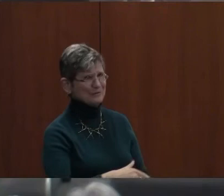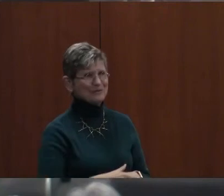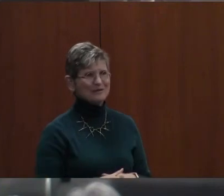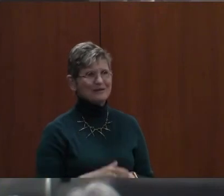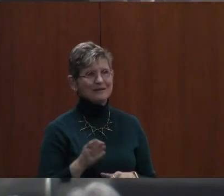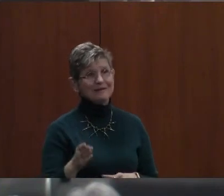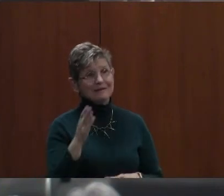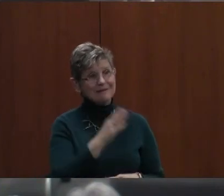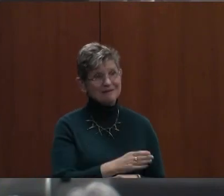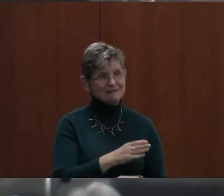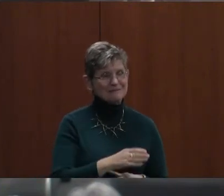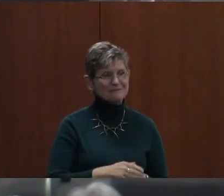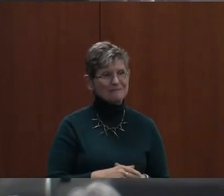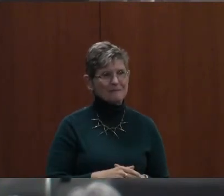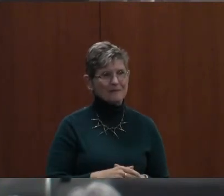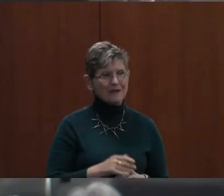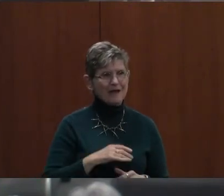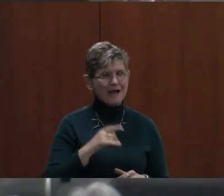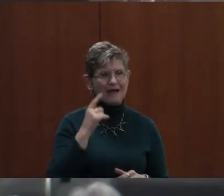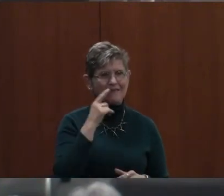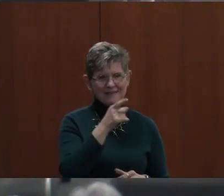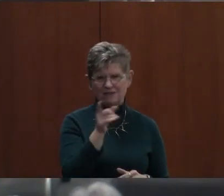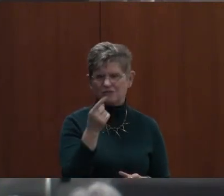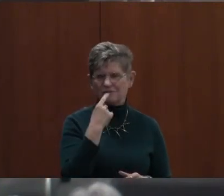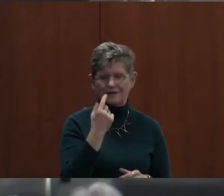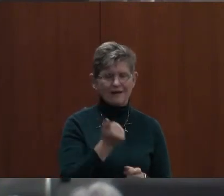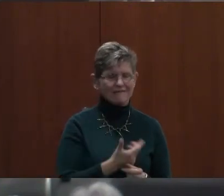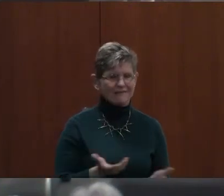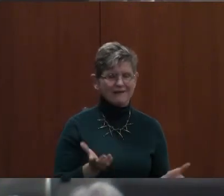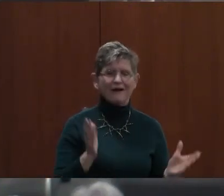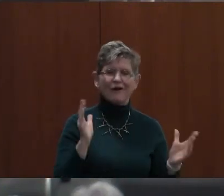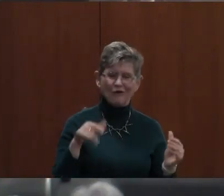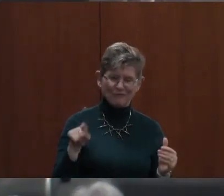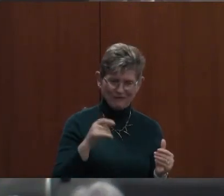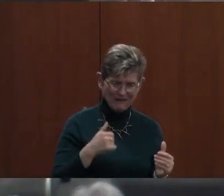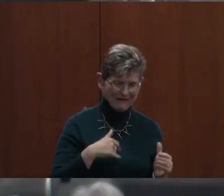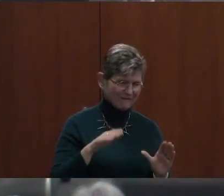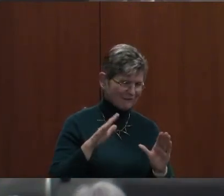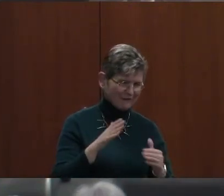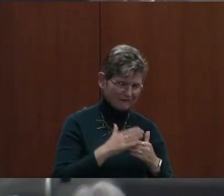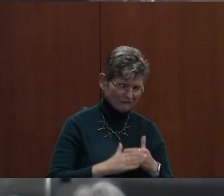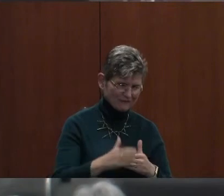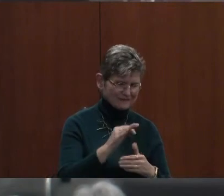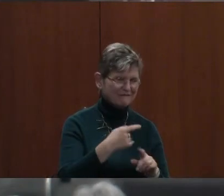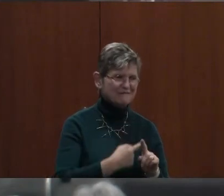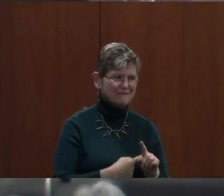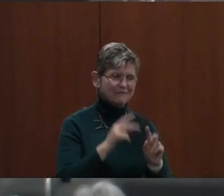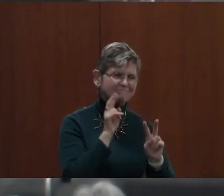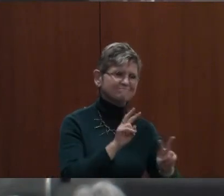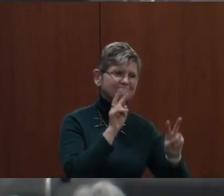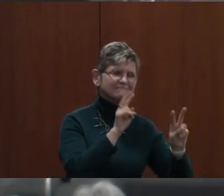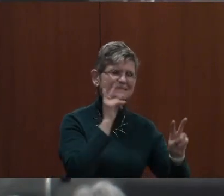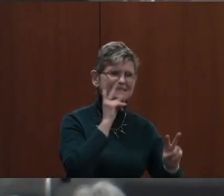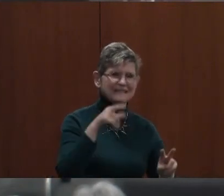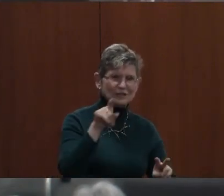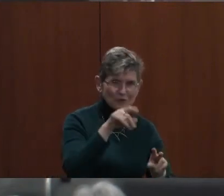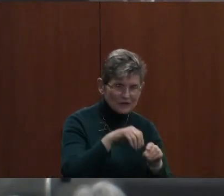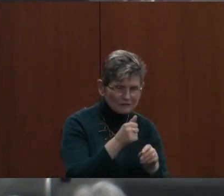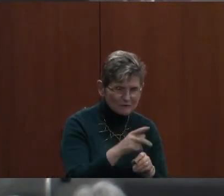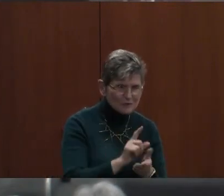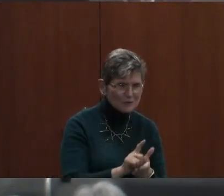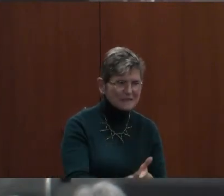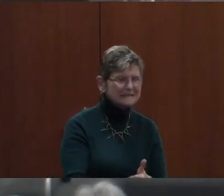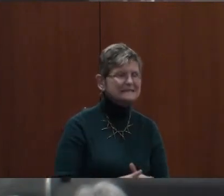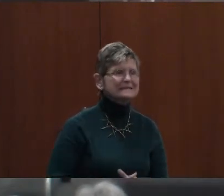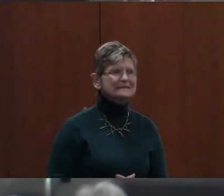Evans? I think you guys pretty much said it all. I hope everyone has a great rest of the month. We'll look forward to seeing y'all in a couple weeks.